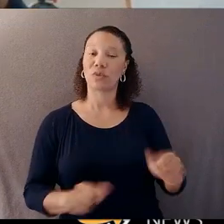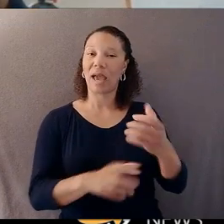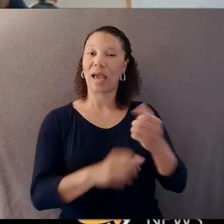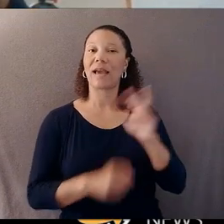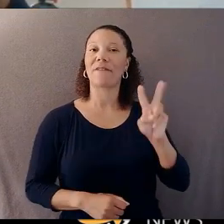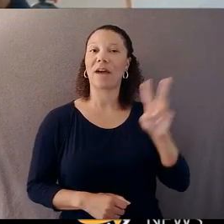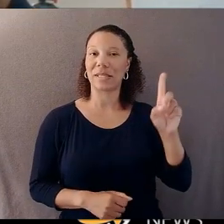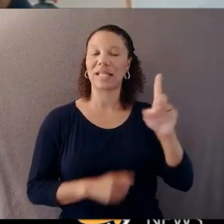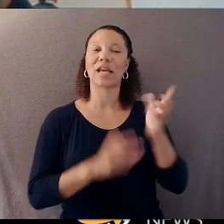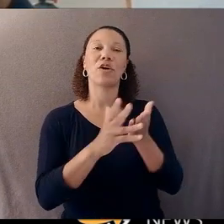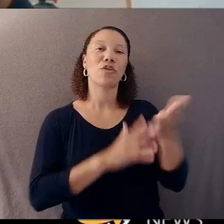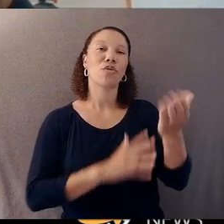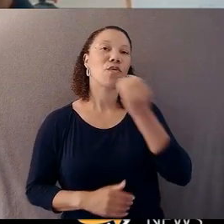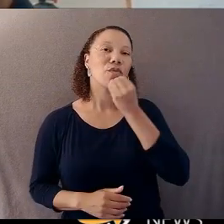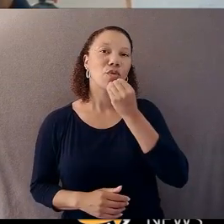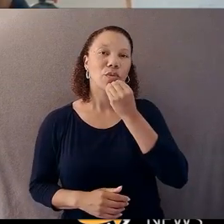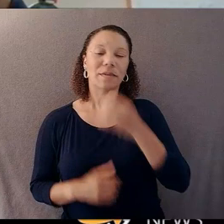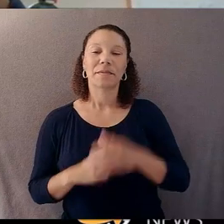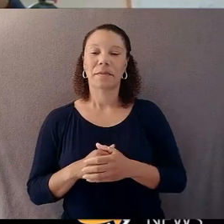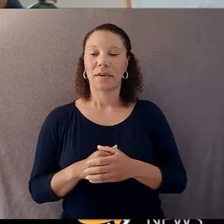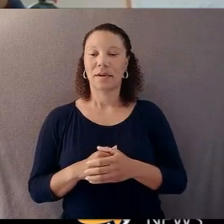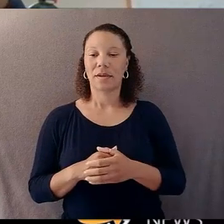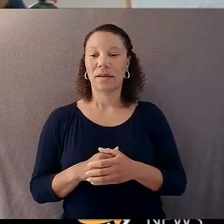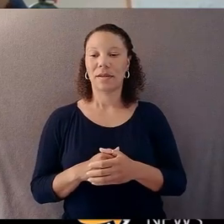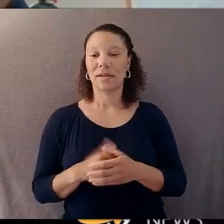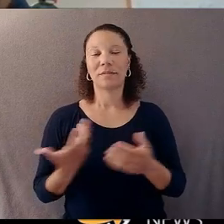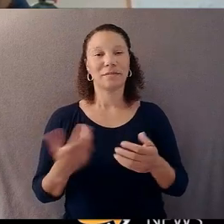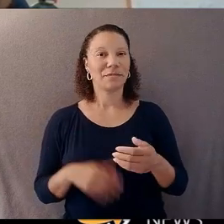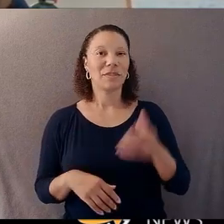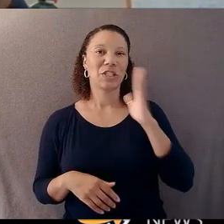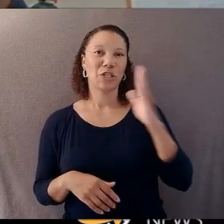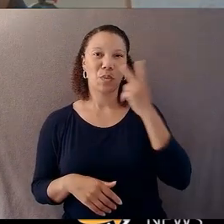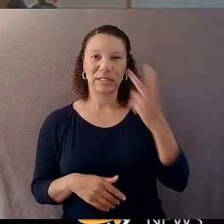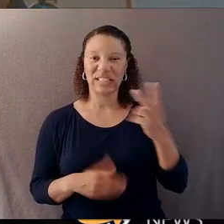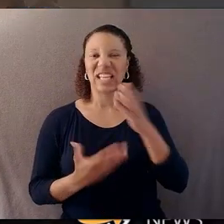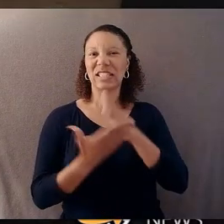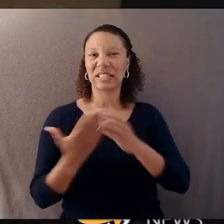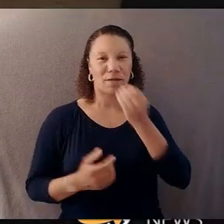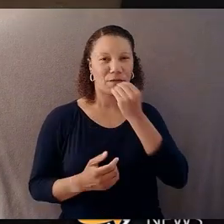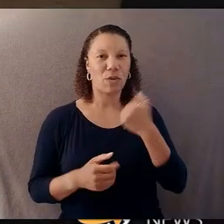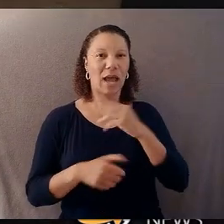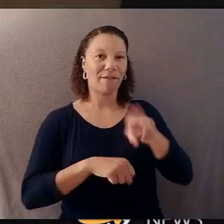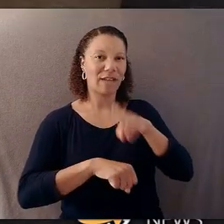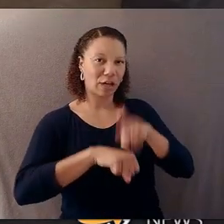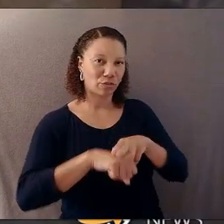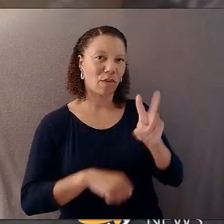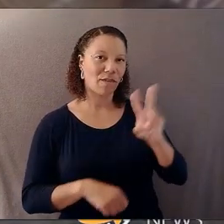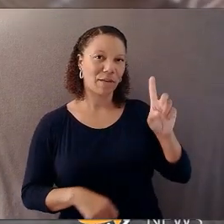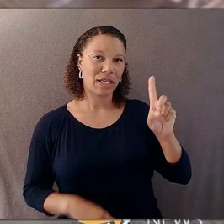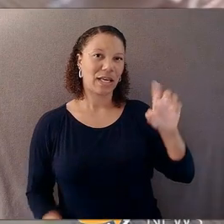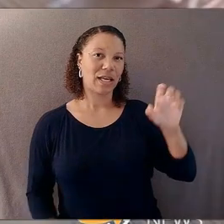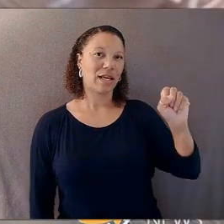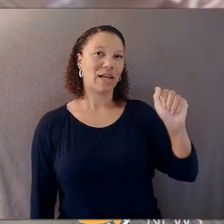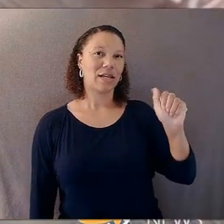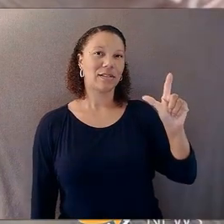can also take it in the foods that we eat. You'll find some foods have natural vitamin D, such as salmon and tuna,